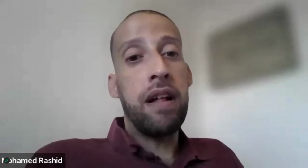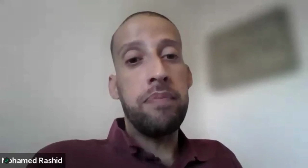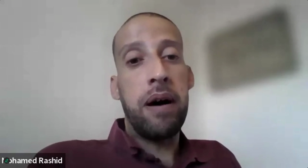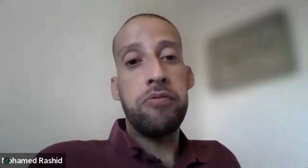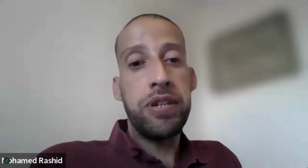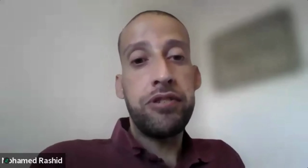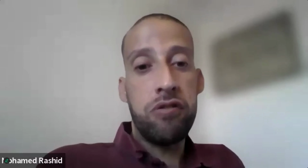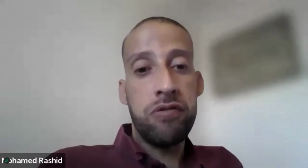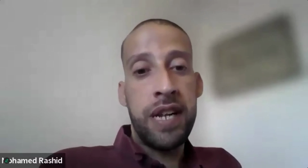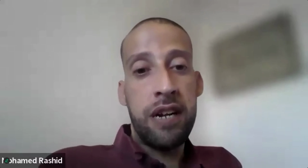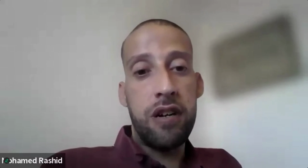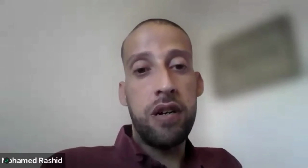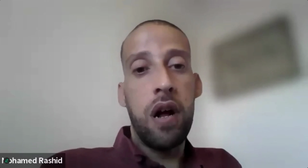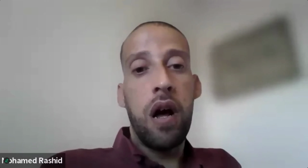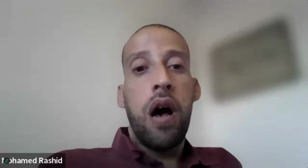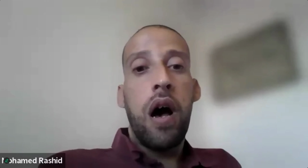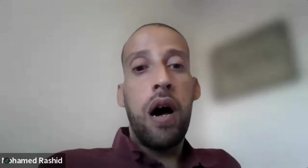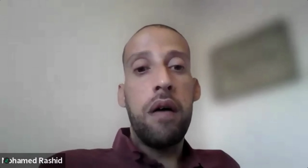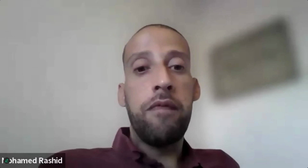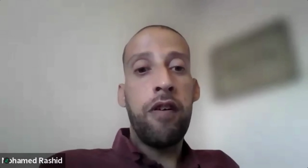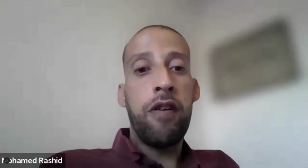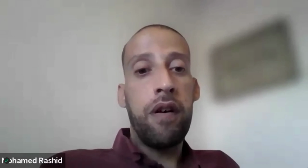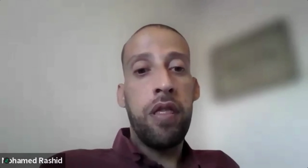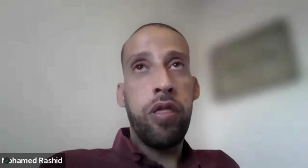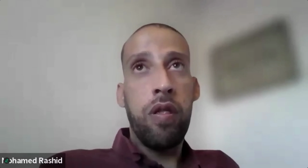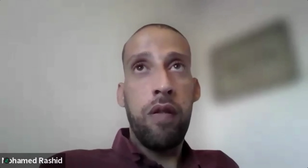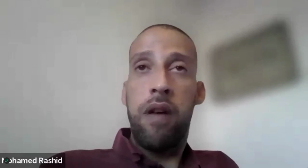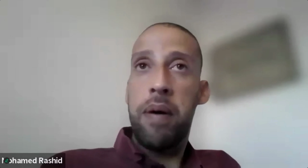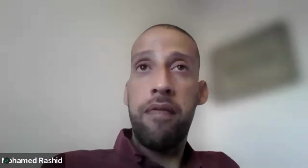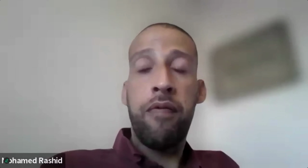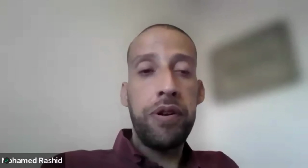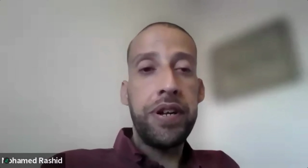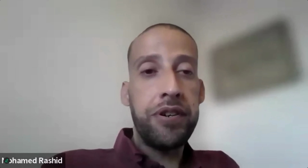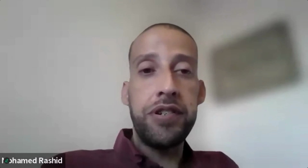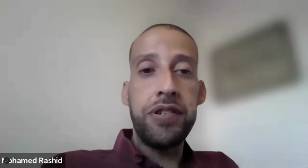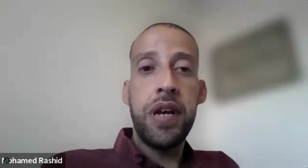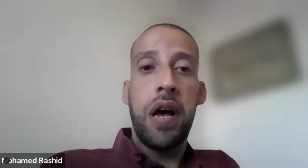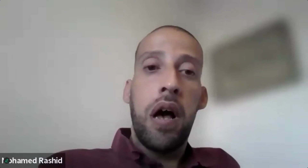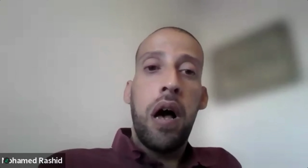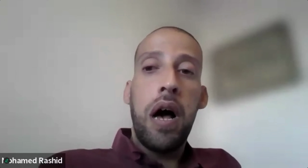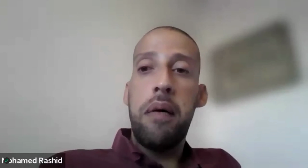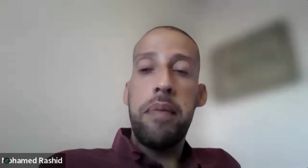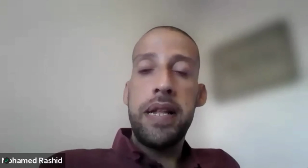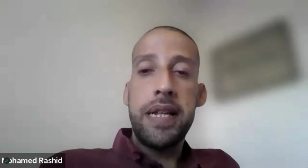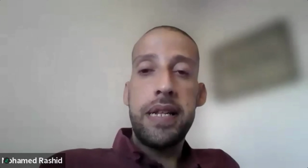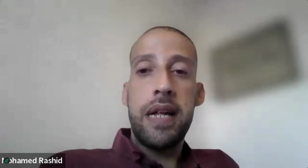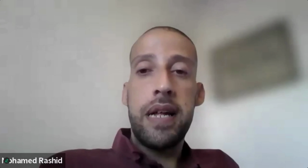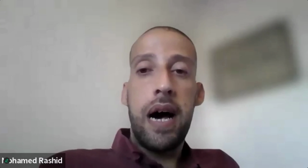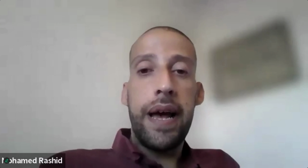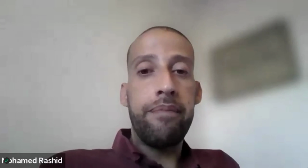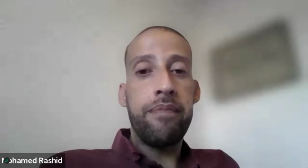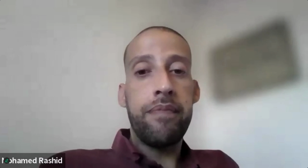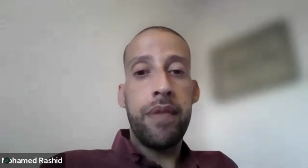directors for Valley Mountain Regional Center for about 4 years. And